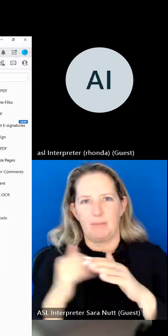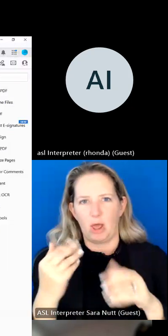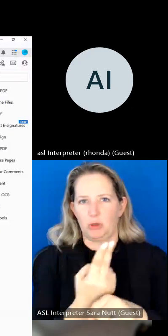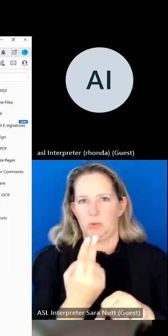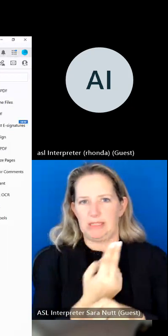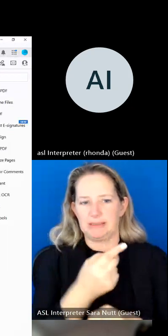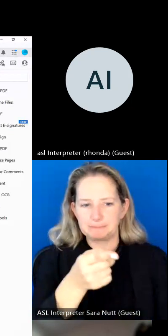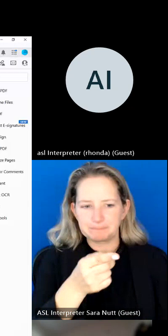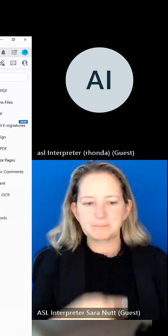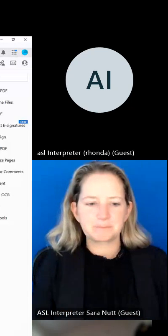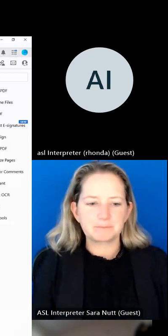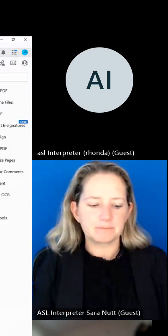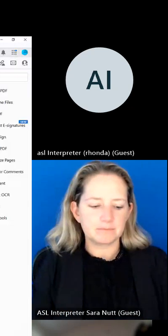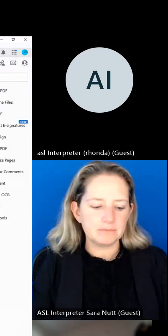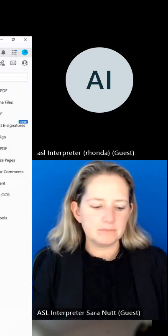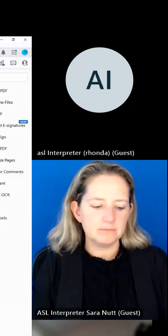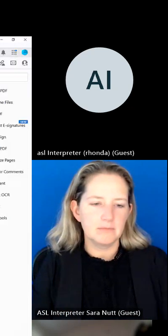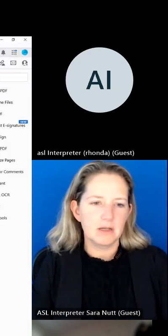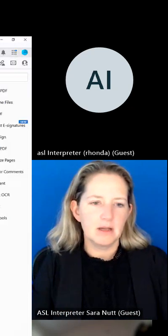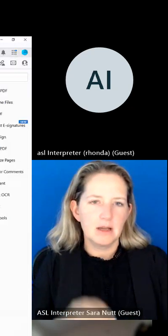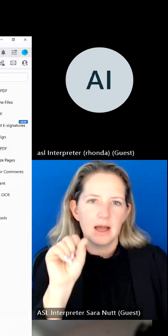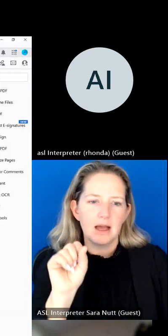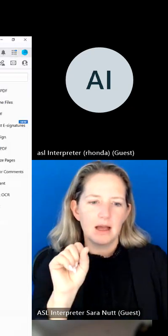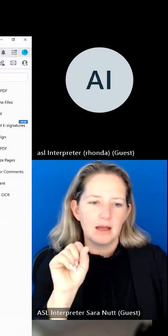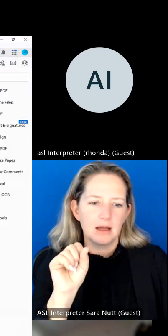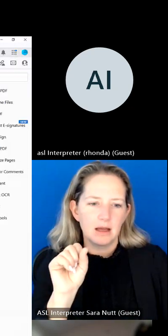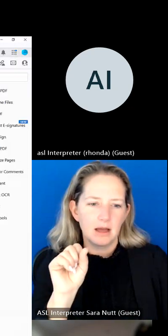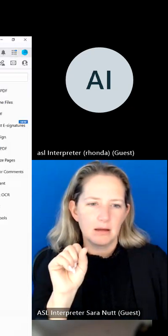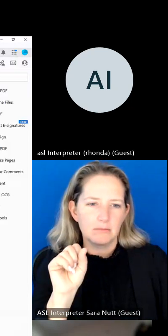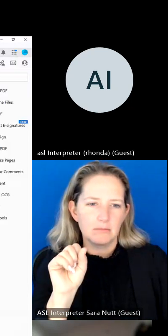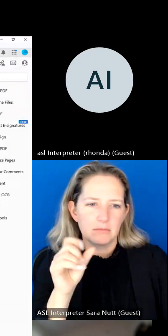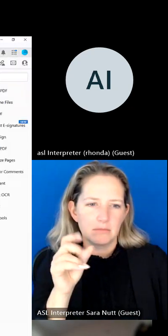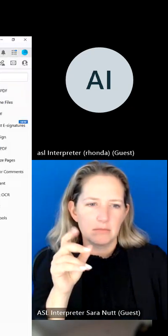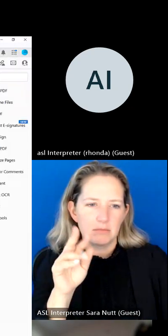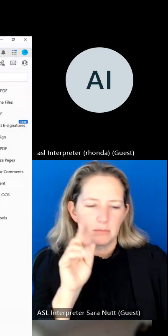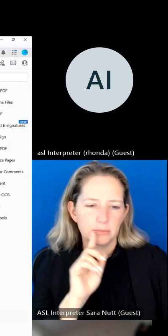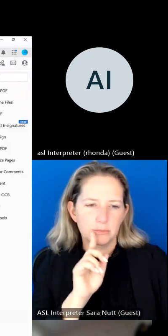So you can see S-133 is, whoops.